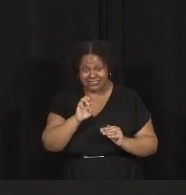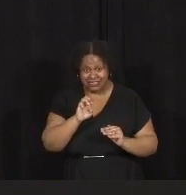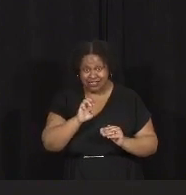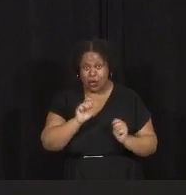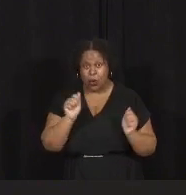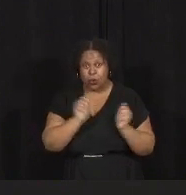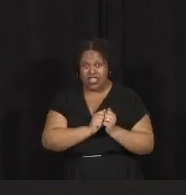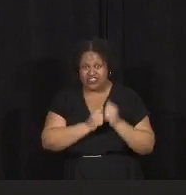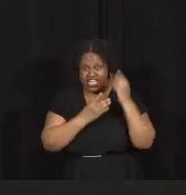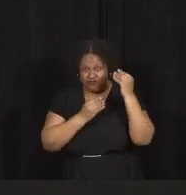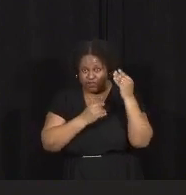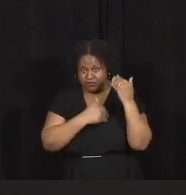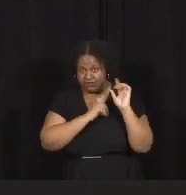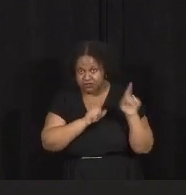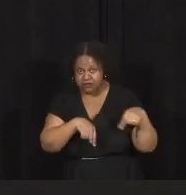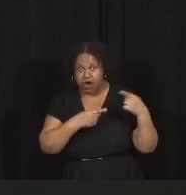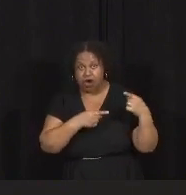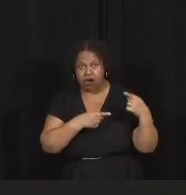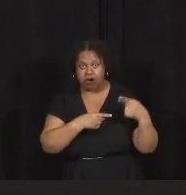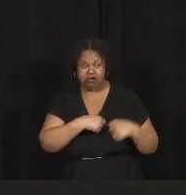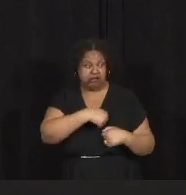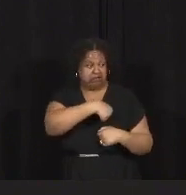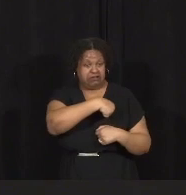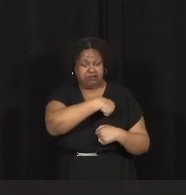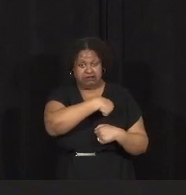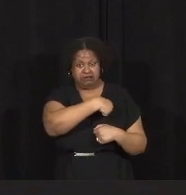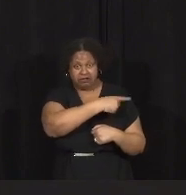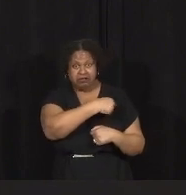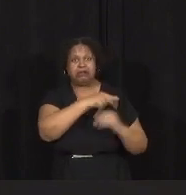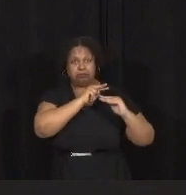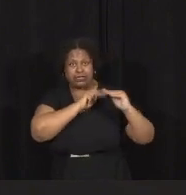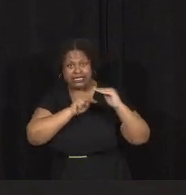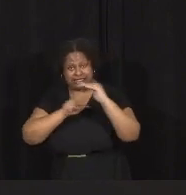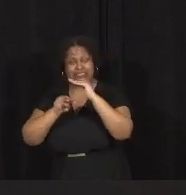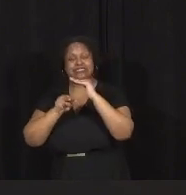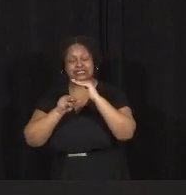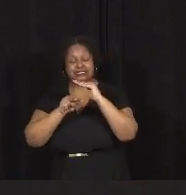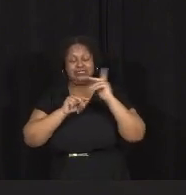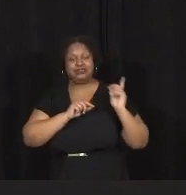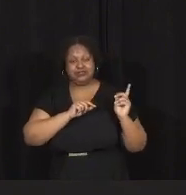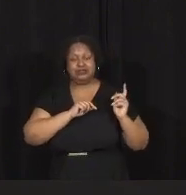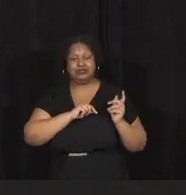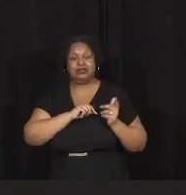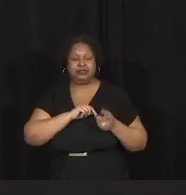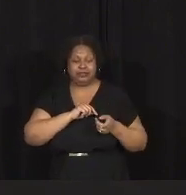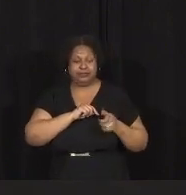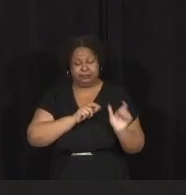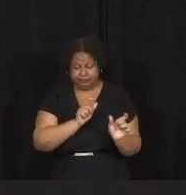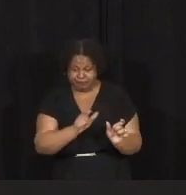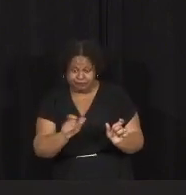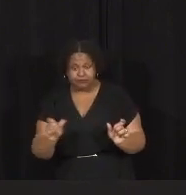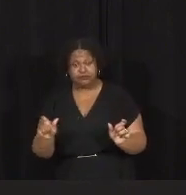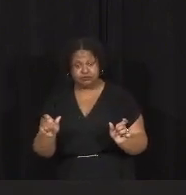heard from Dr. Donnelly and Dr. Brown. And what's core about that is that that line brushes right up